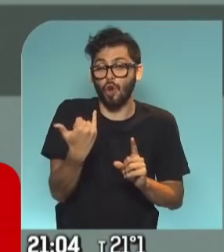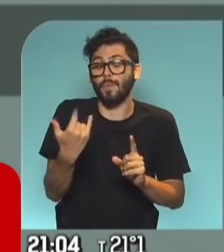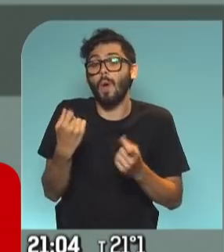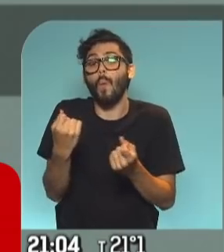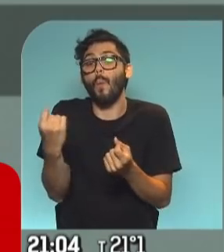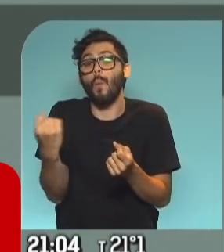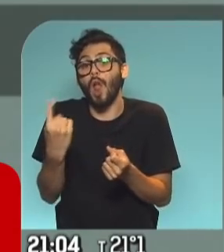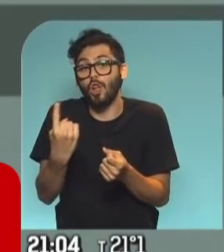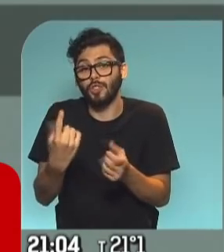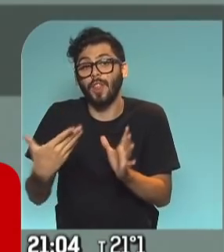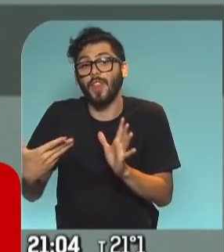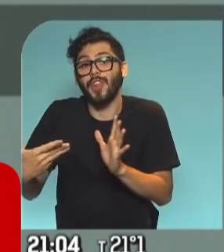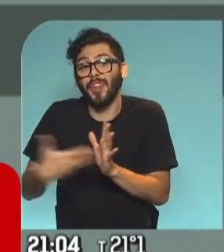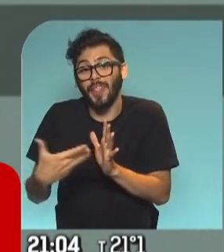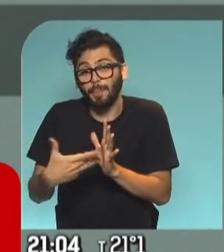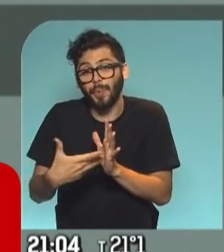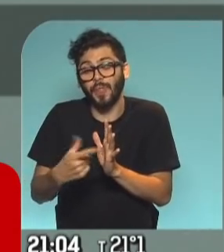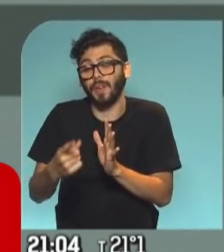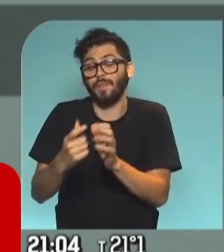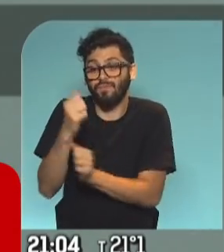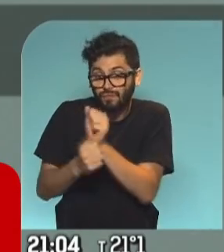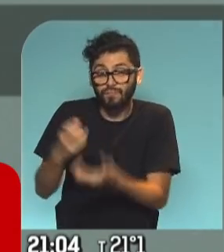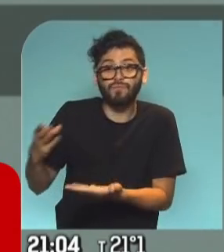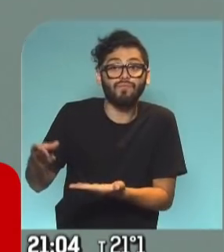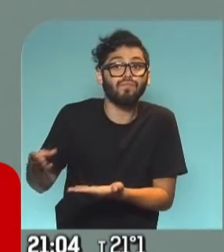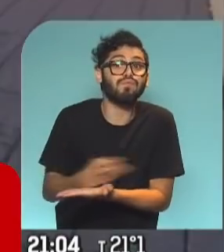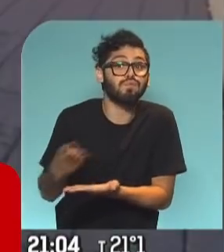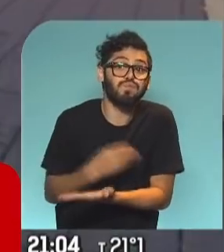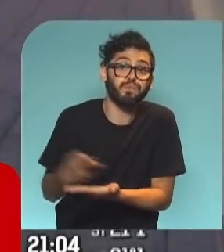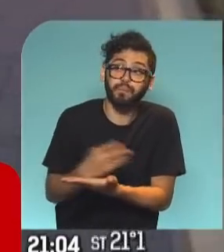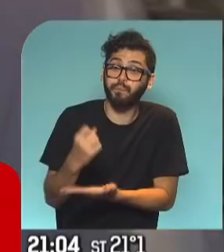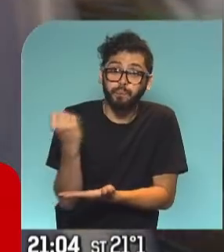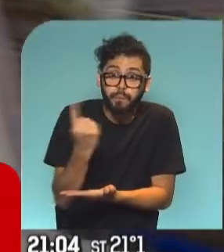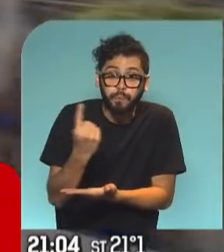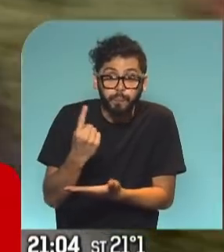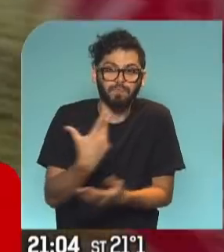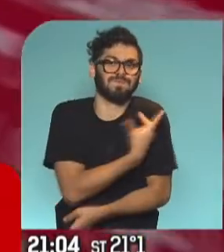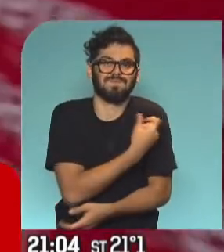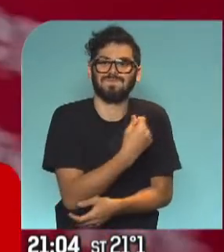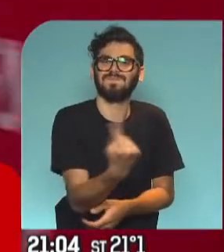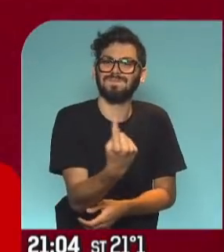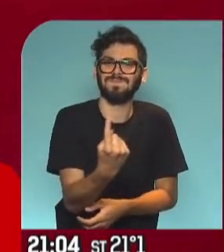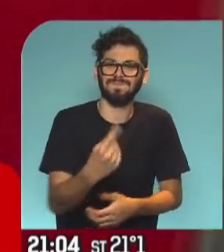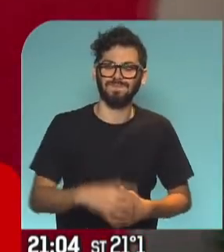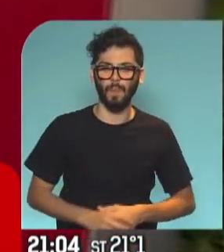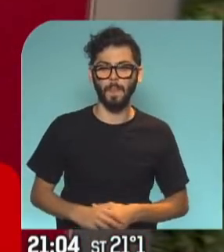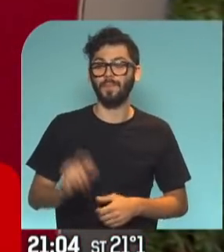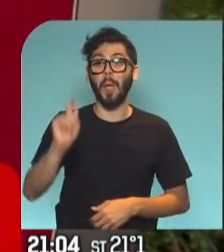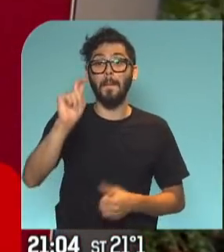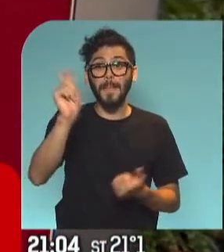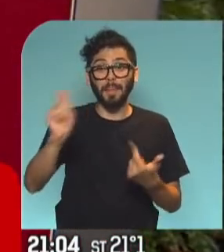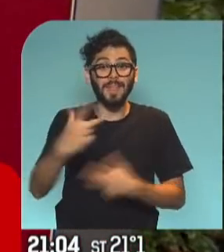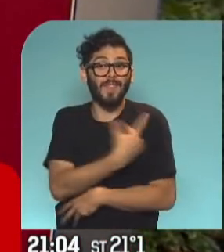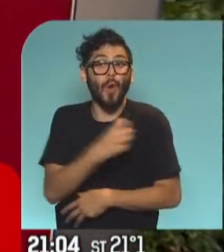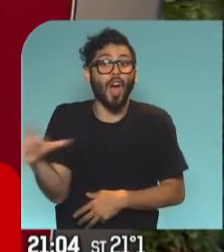is determined by how fast the manufacturers can produce the vaccine. Llevará muchos meses vacunar a todos. Medios